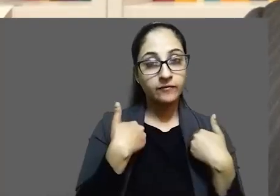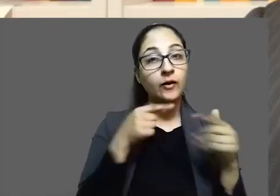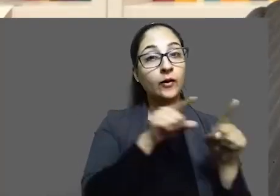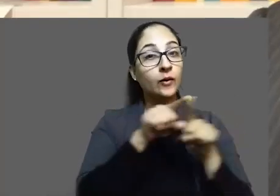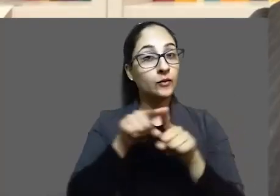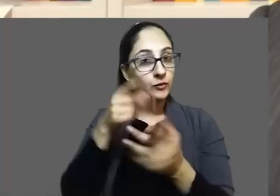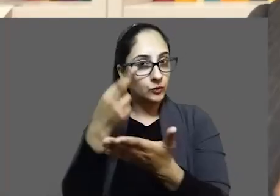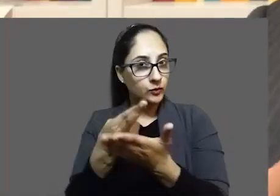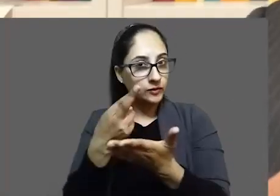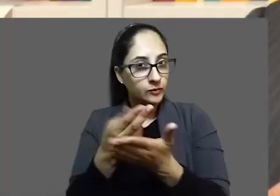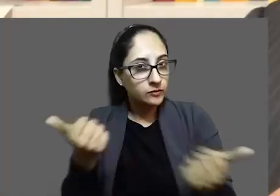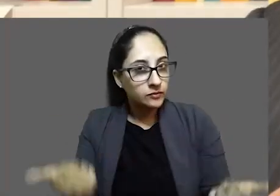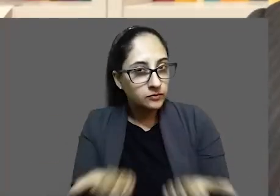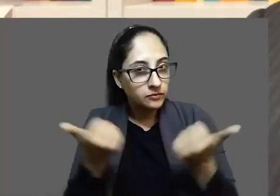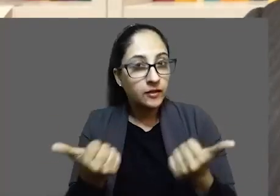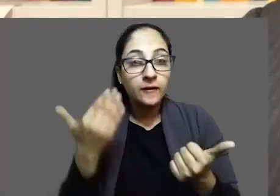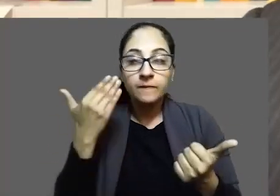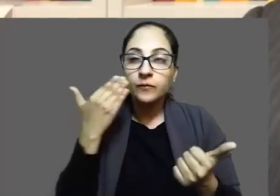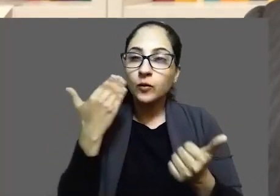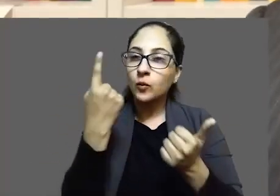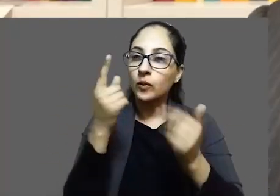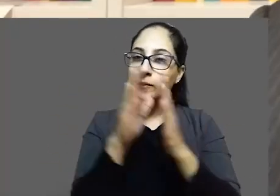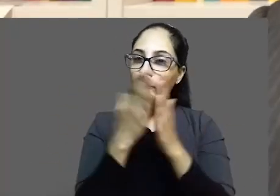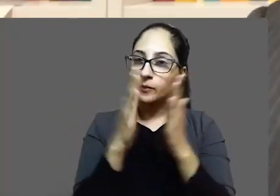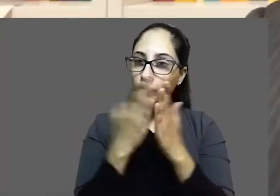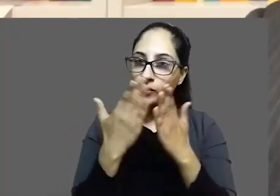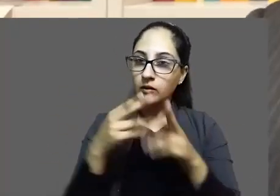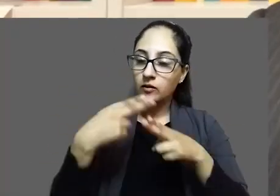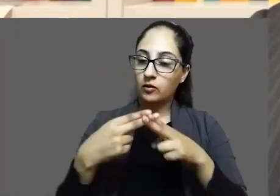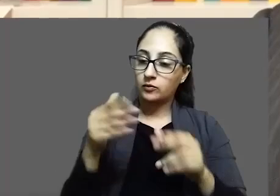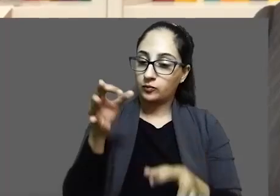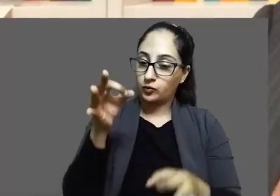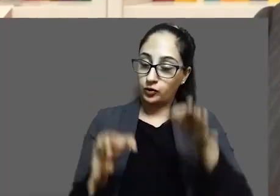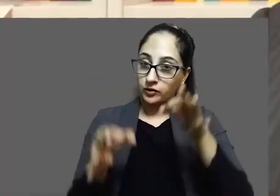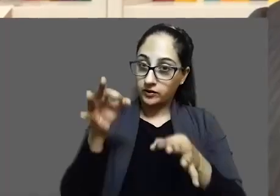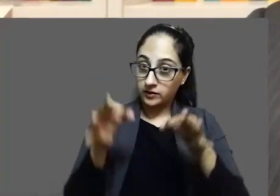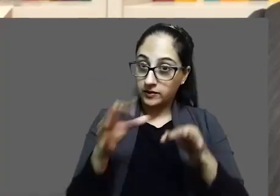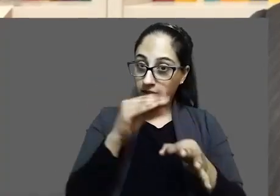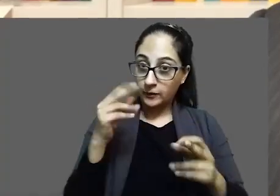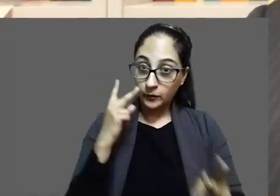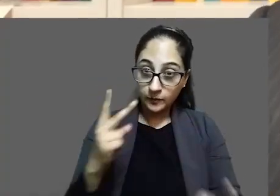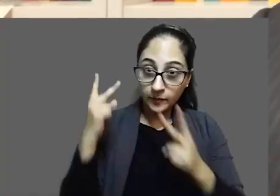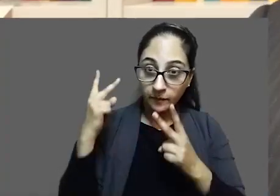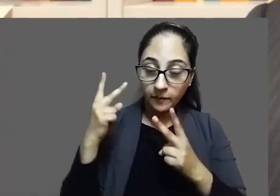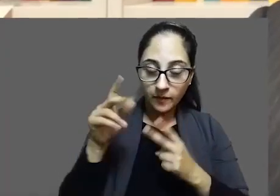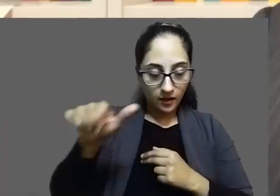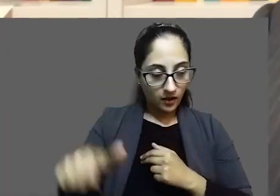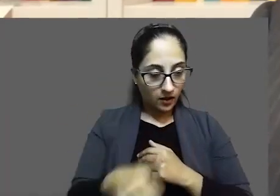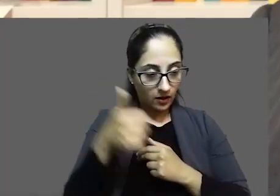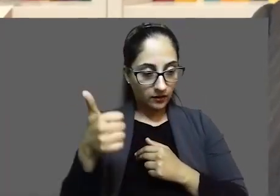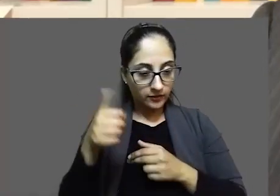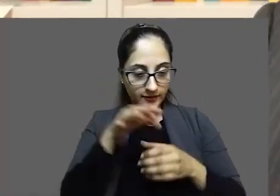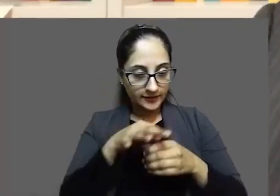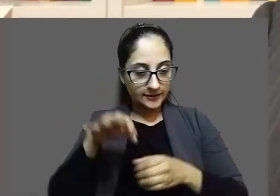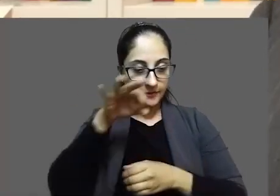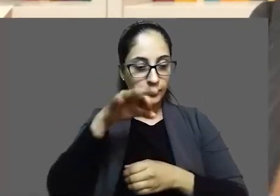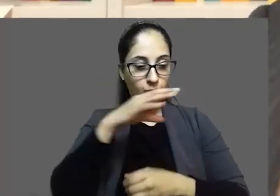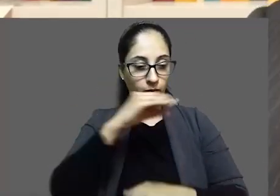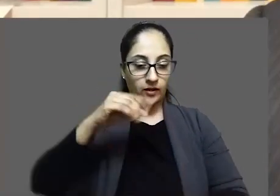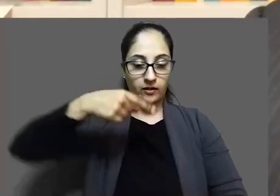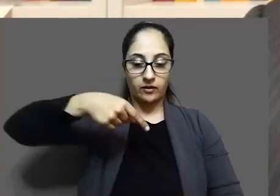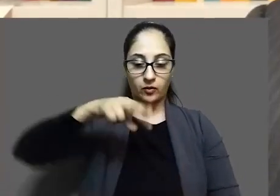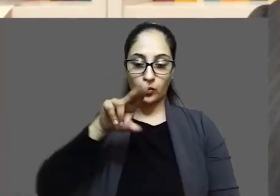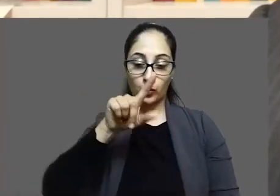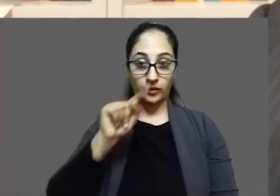Reza Shah Kazemi, or The Spiritual Quest, also by Reza Shah Kazemi, both of which deal with the teachings of Imam Ali. But